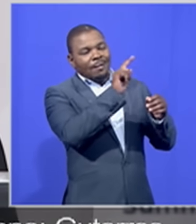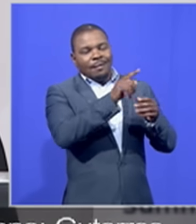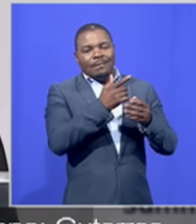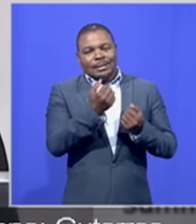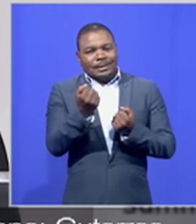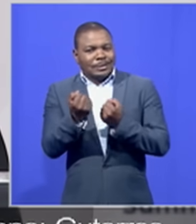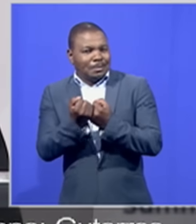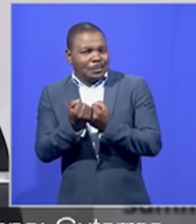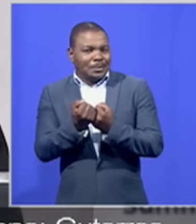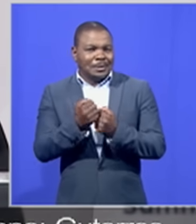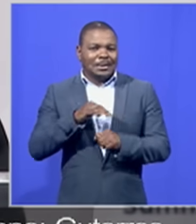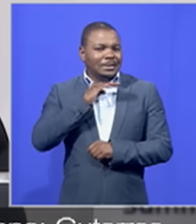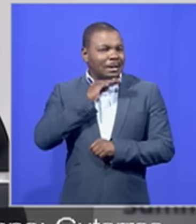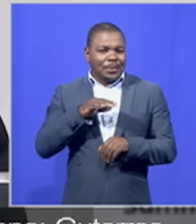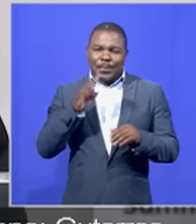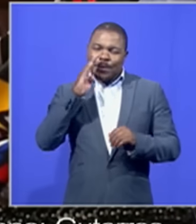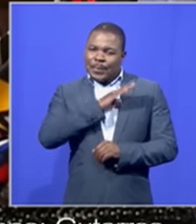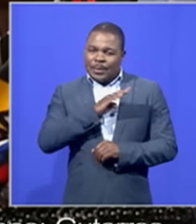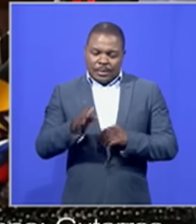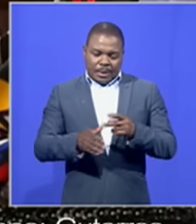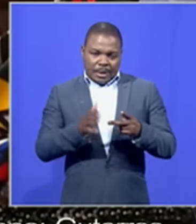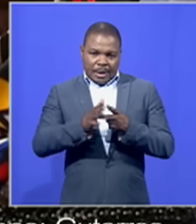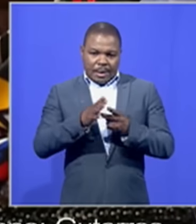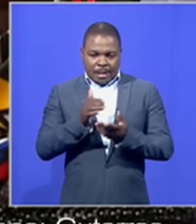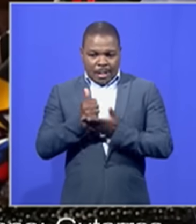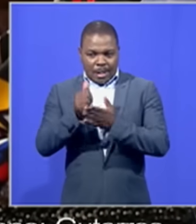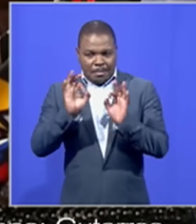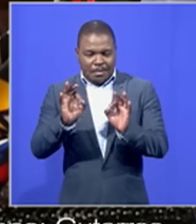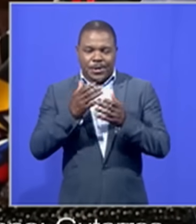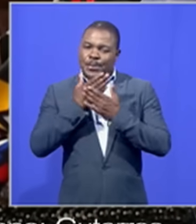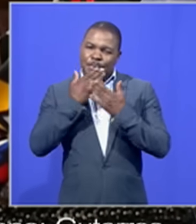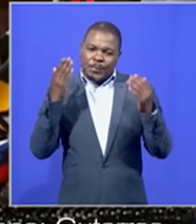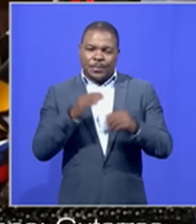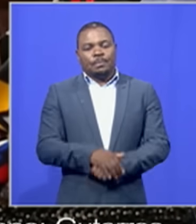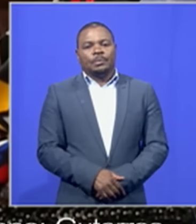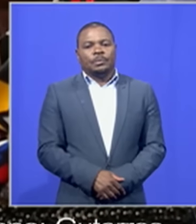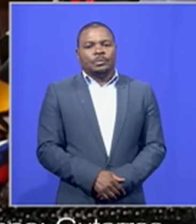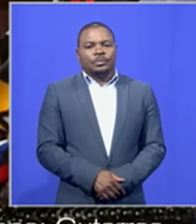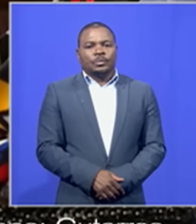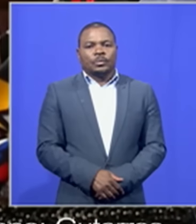support or even represent them adequately.